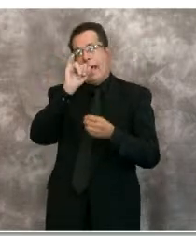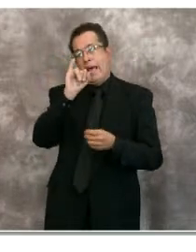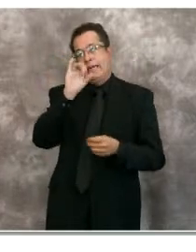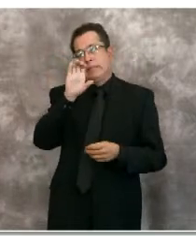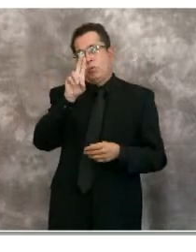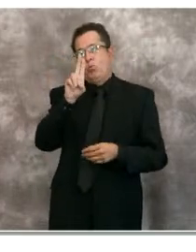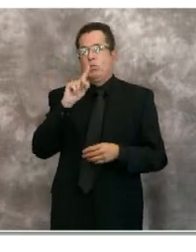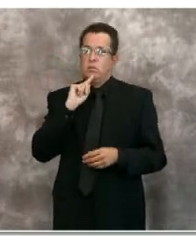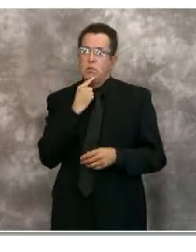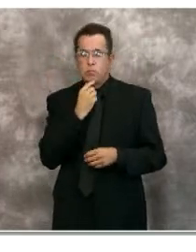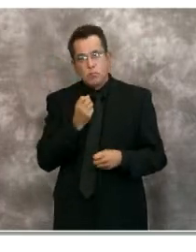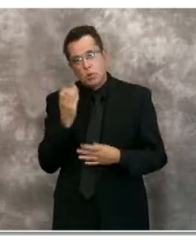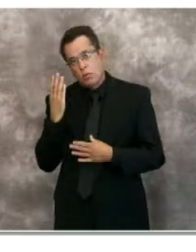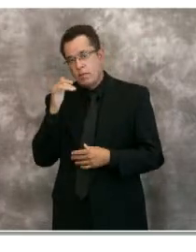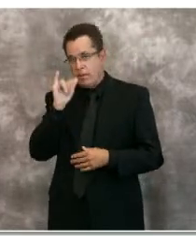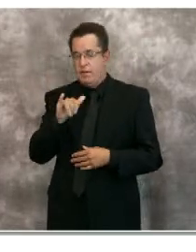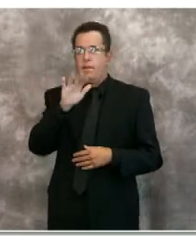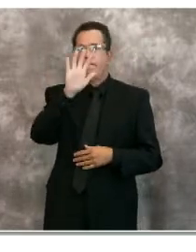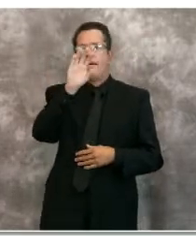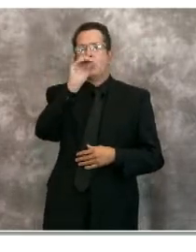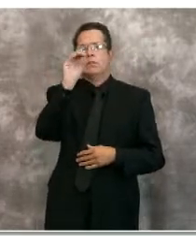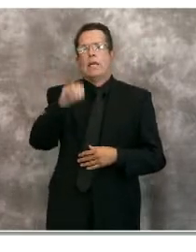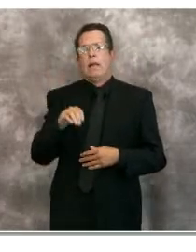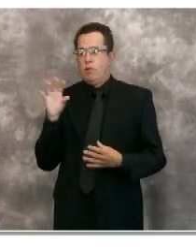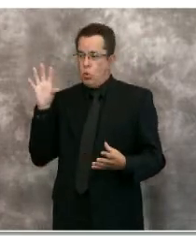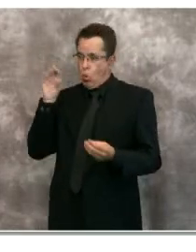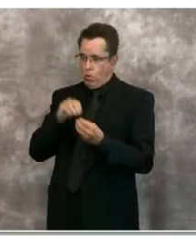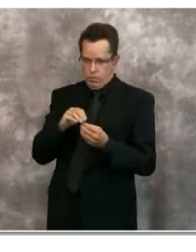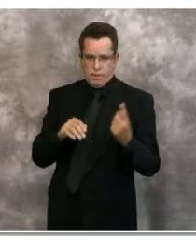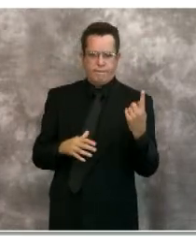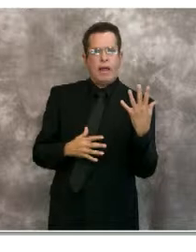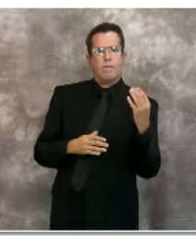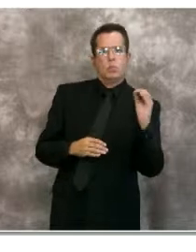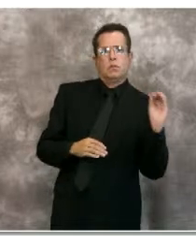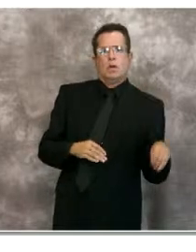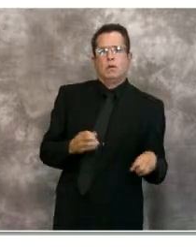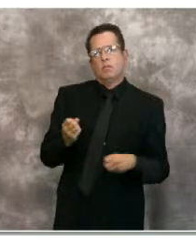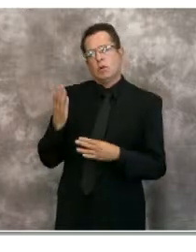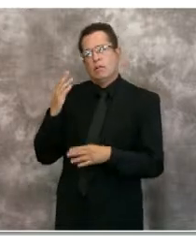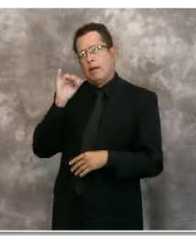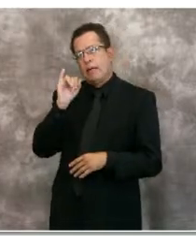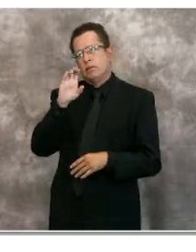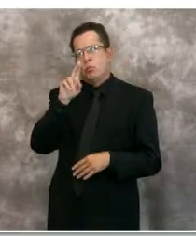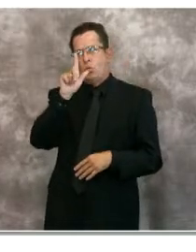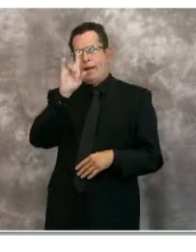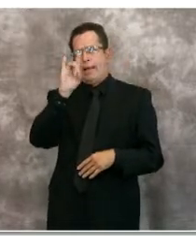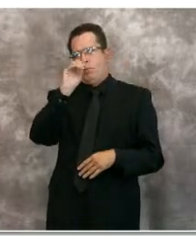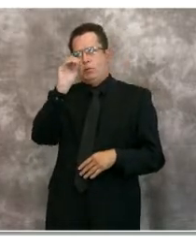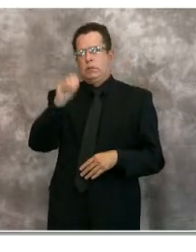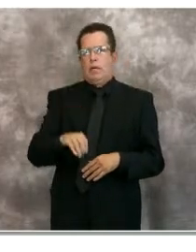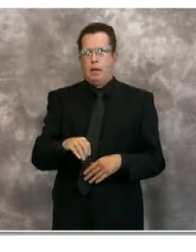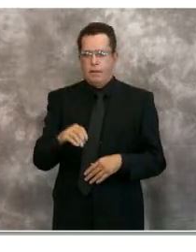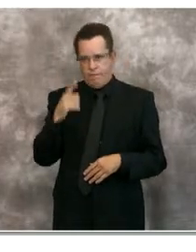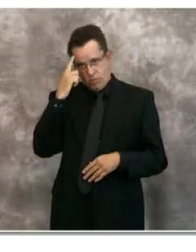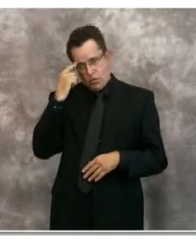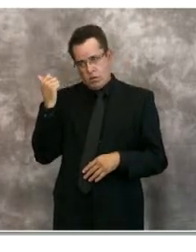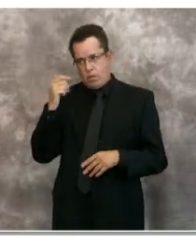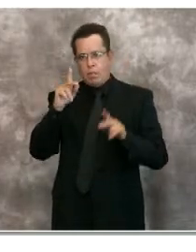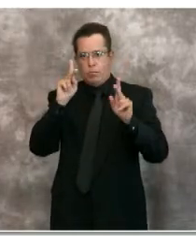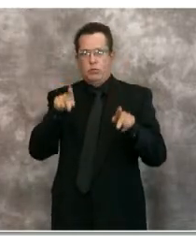This number is 5% of the total number of cases and 28% of the total number of